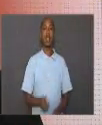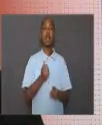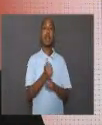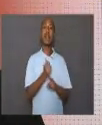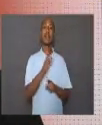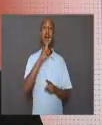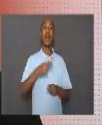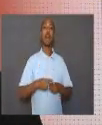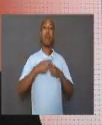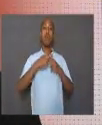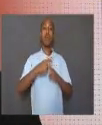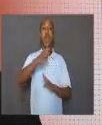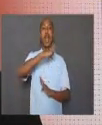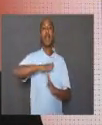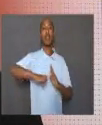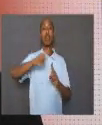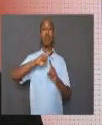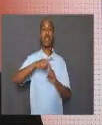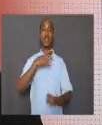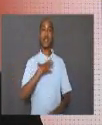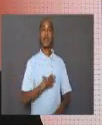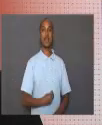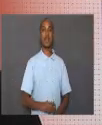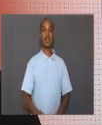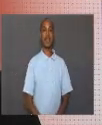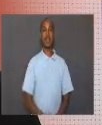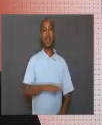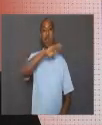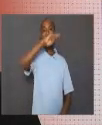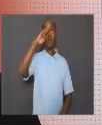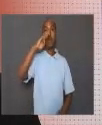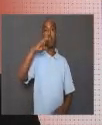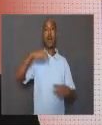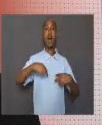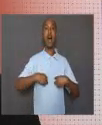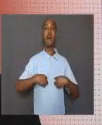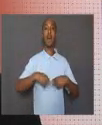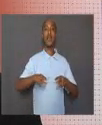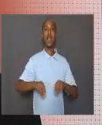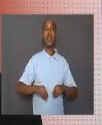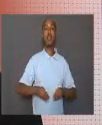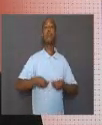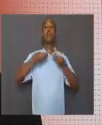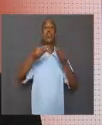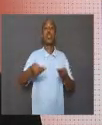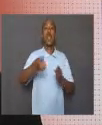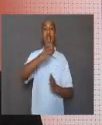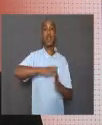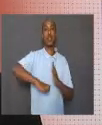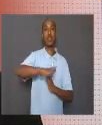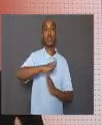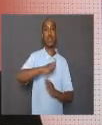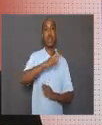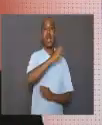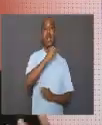Metals are called electropositive elements because they have a tendency to lose electrons